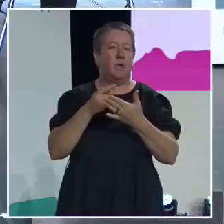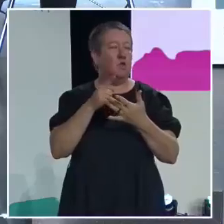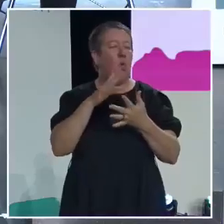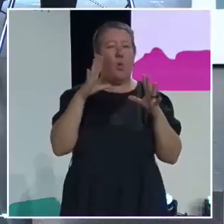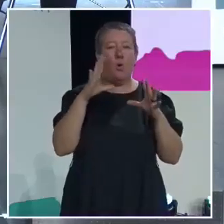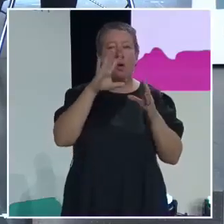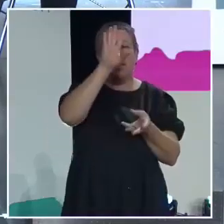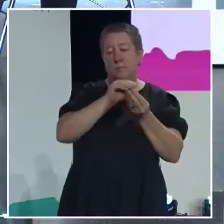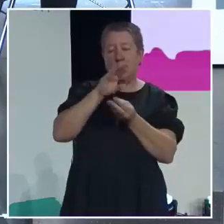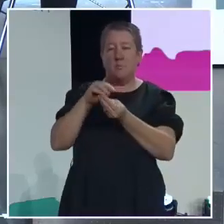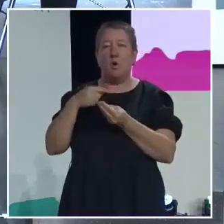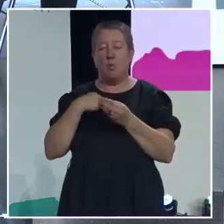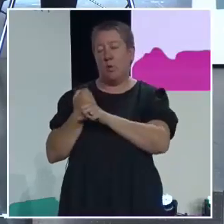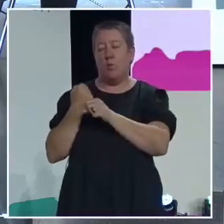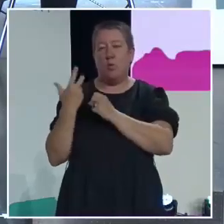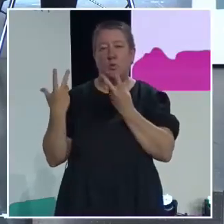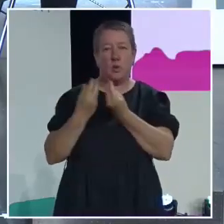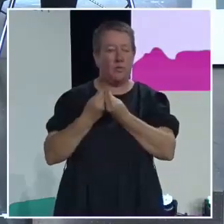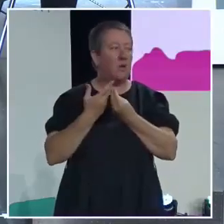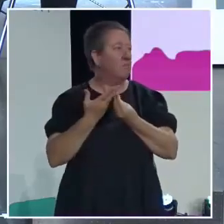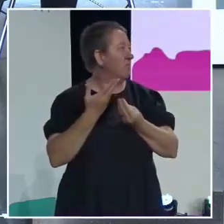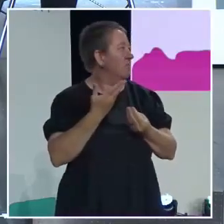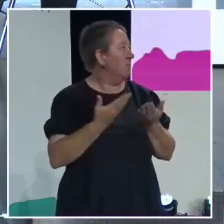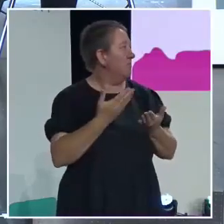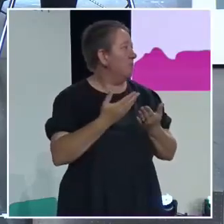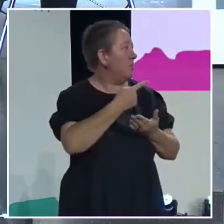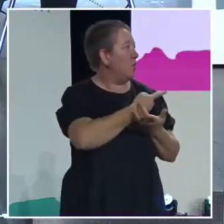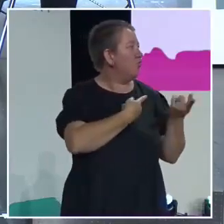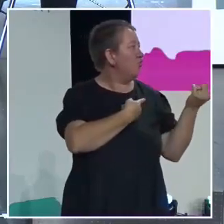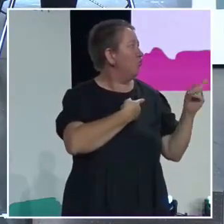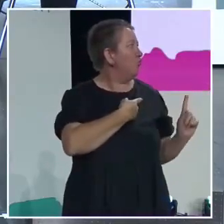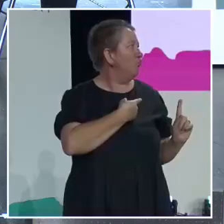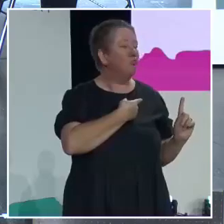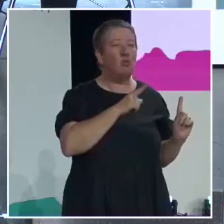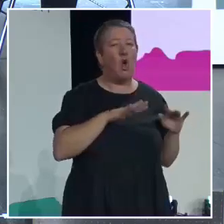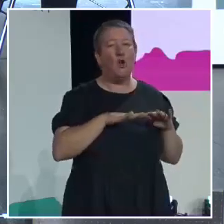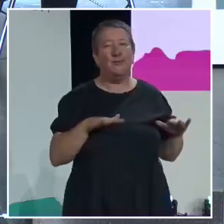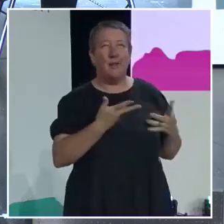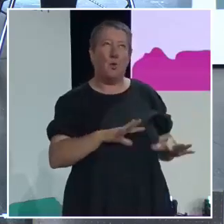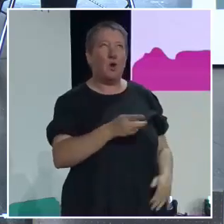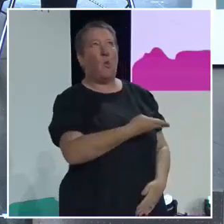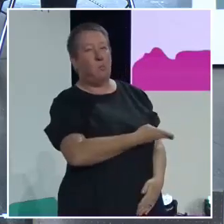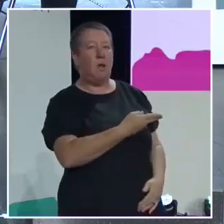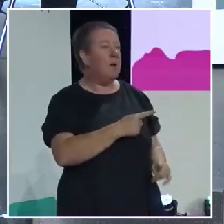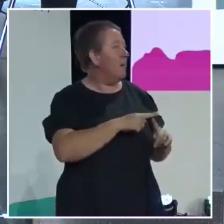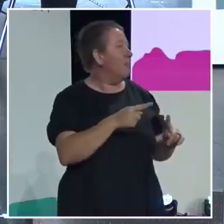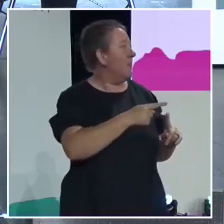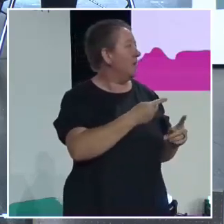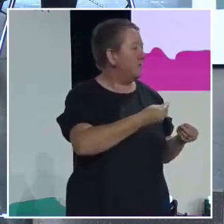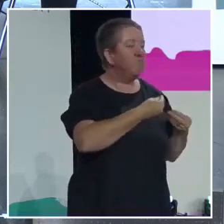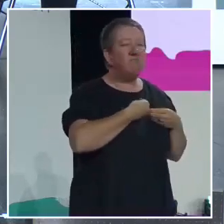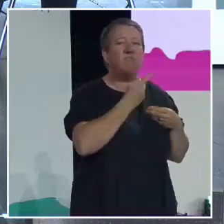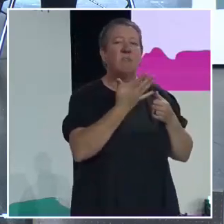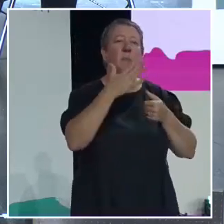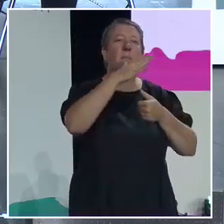conclusions together. Maybe Jia-Jun, if you join me here on stage, I mean, you're already on stage, but to help us provide with the main